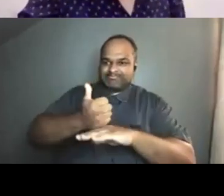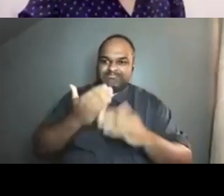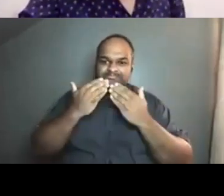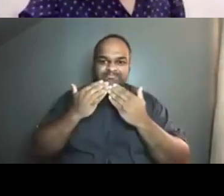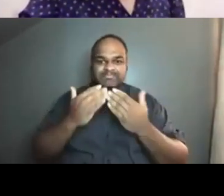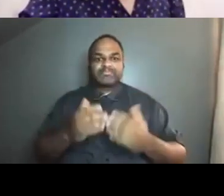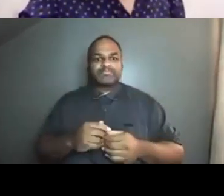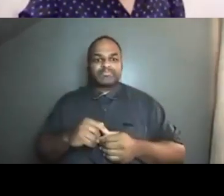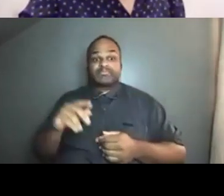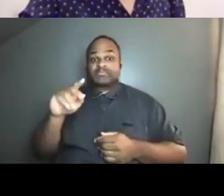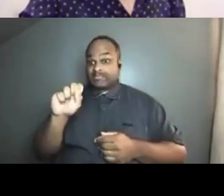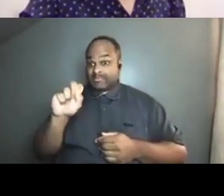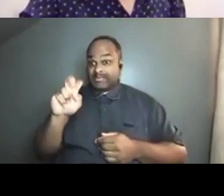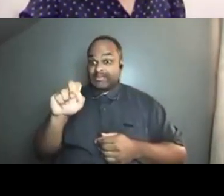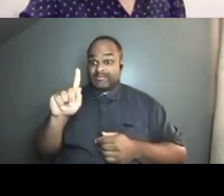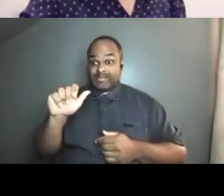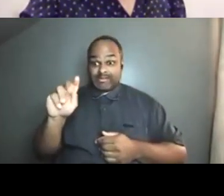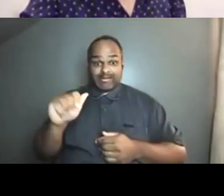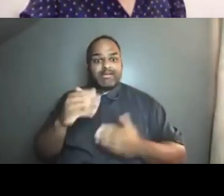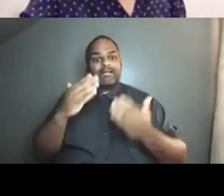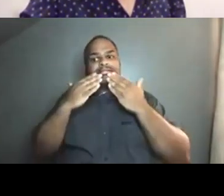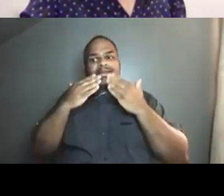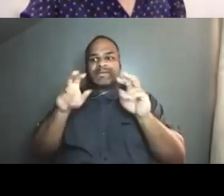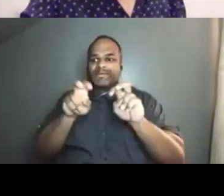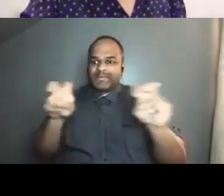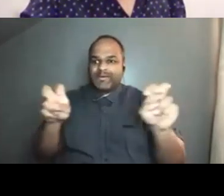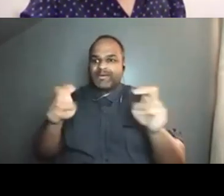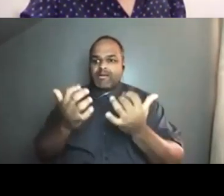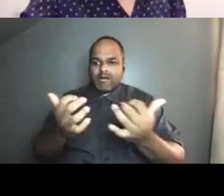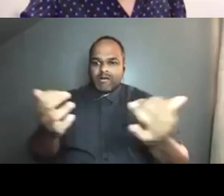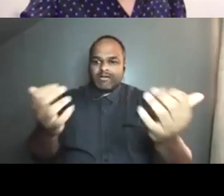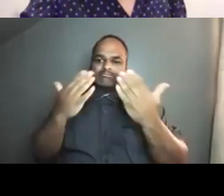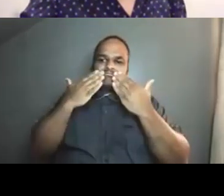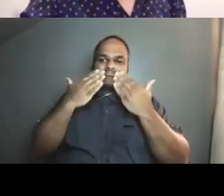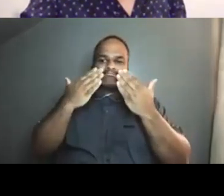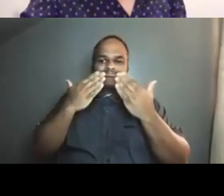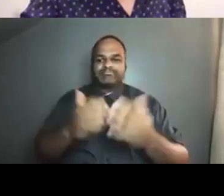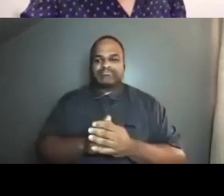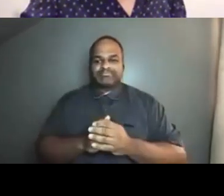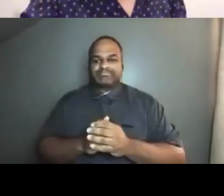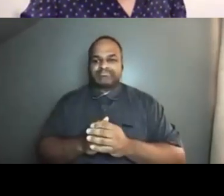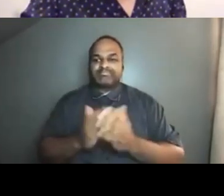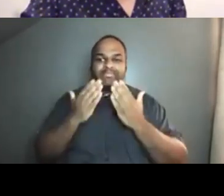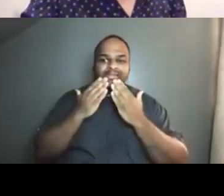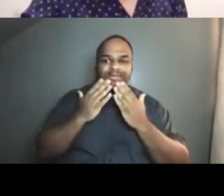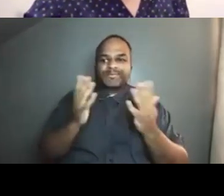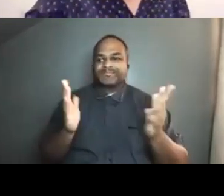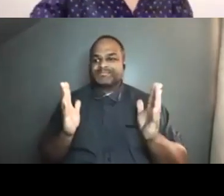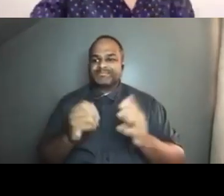Yes, thanks for organizing it. And thanks to all the panelists and the audience. This has been great. Thanks so much, everyone.